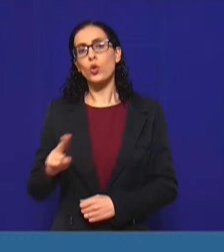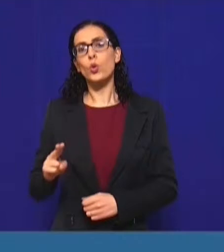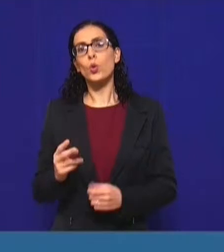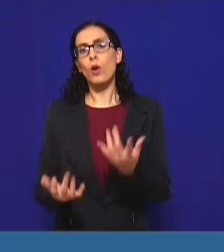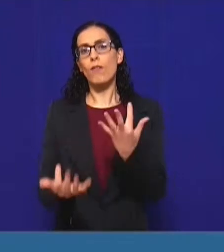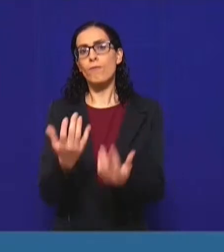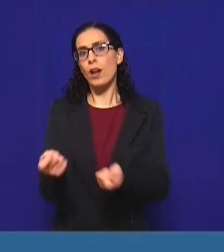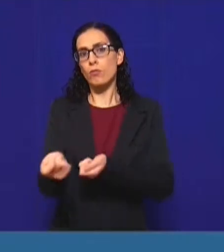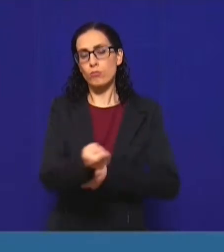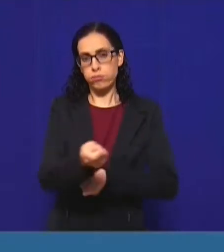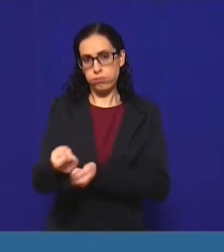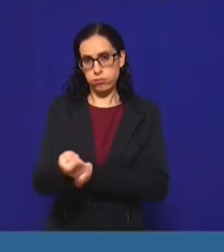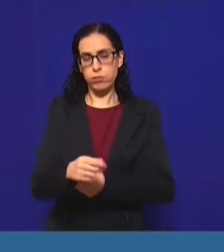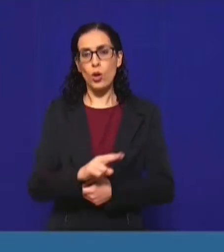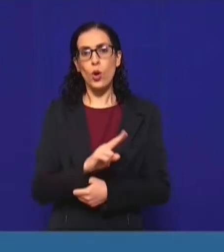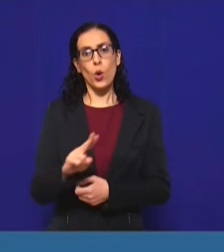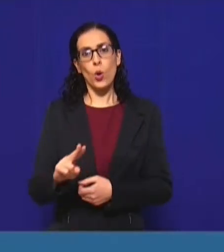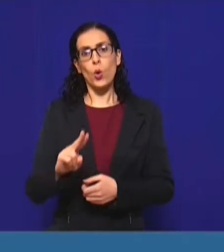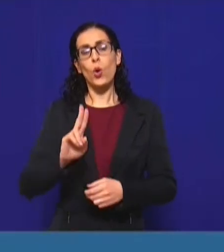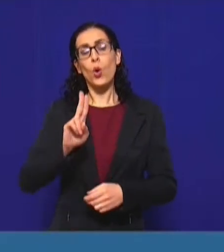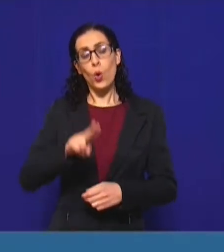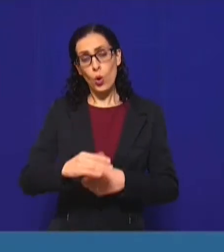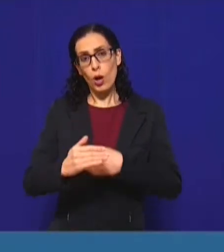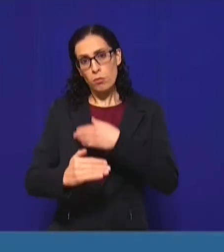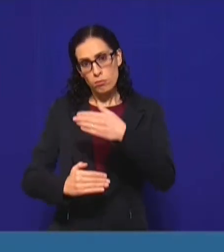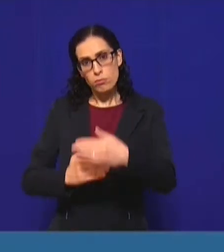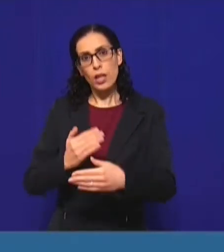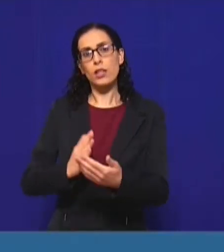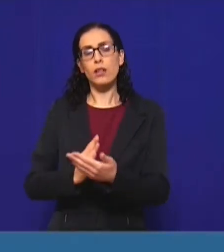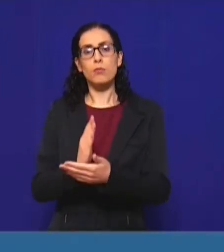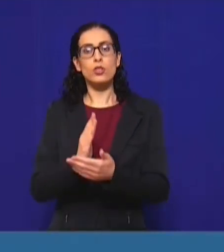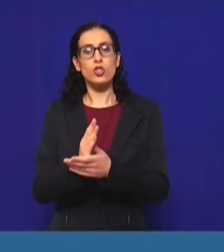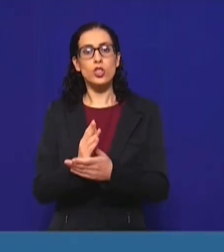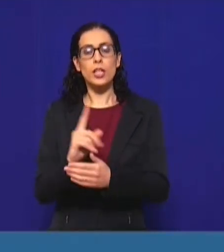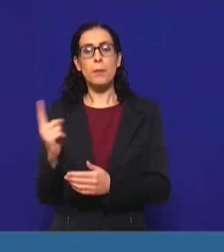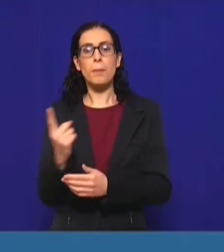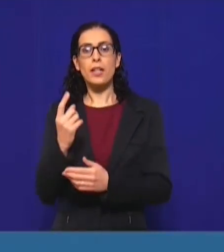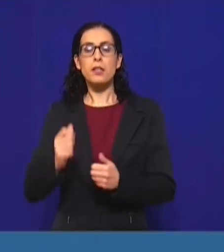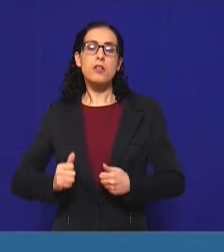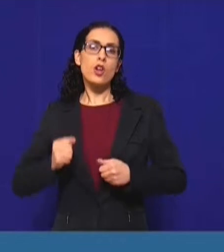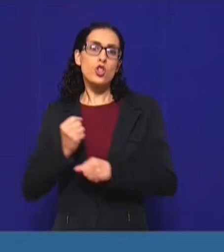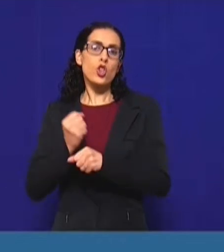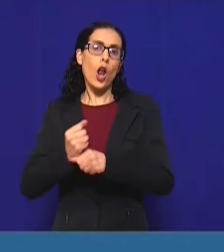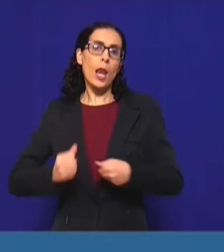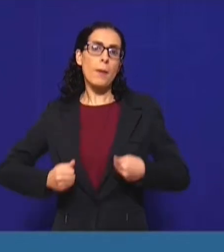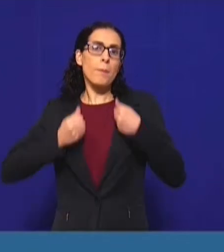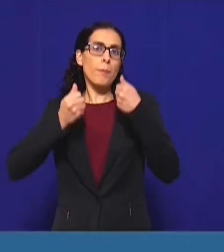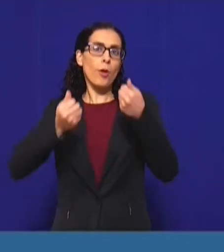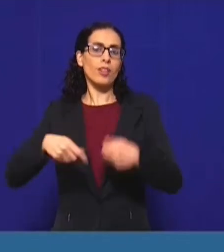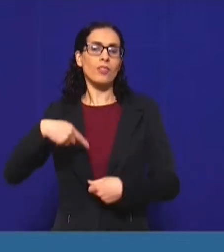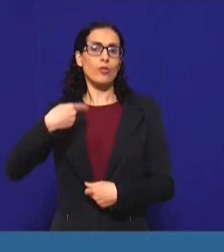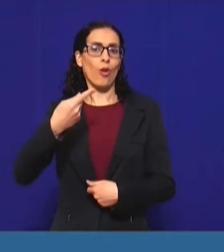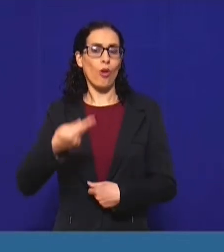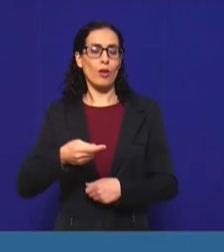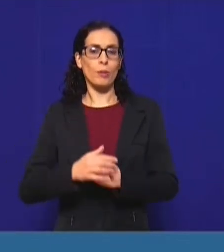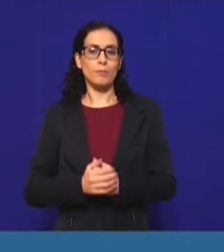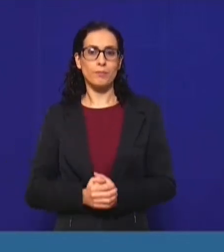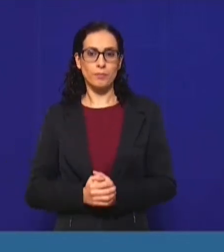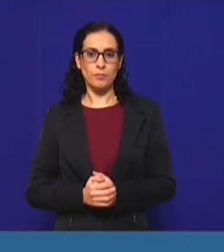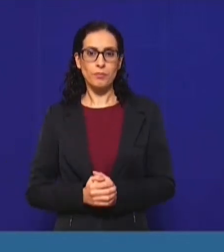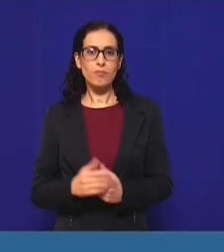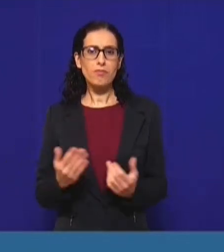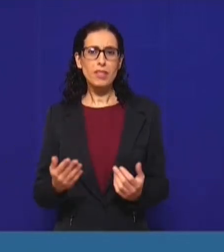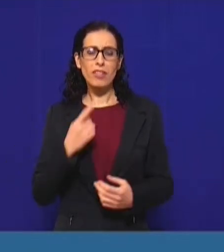il-postijiet u anka mxejna tajjeb ukoll bl-essential workers oħrajn. U anka wkoll bħalma